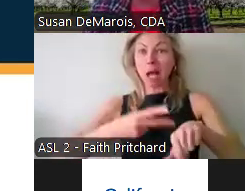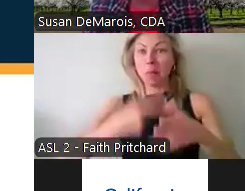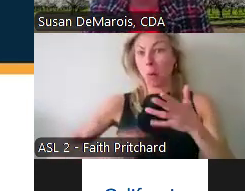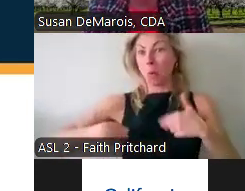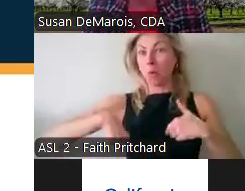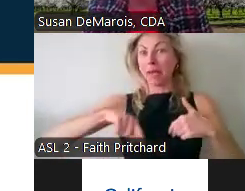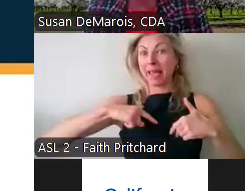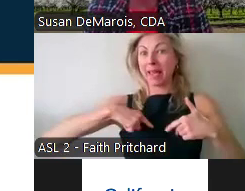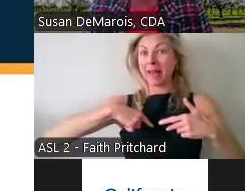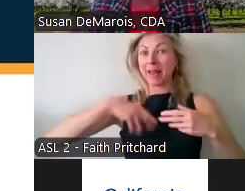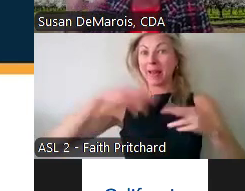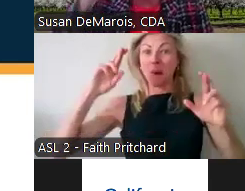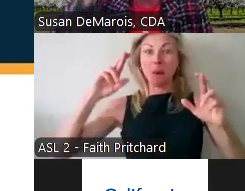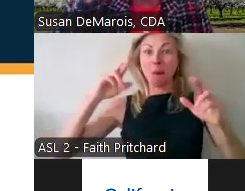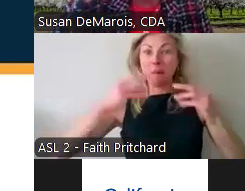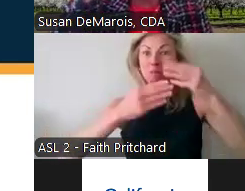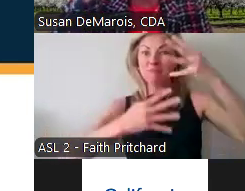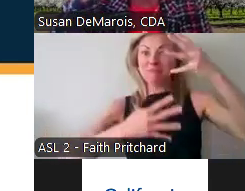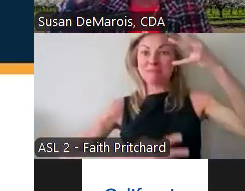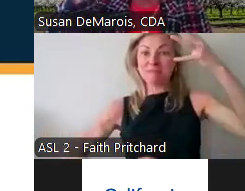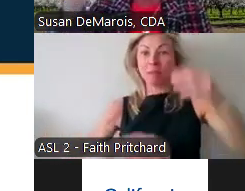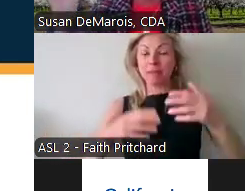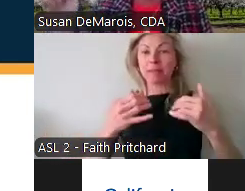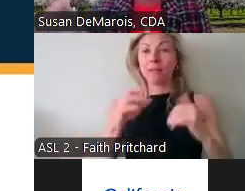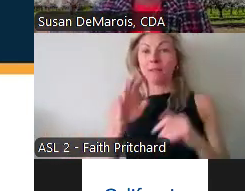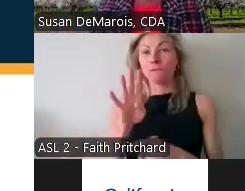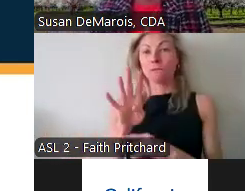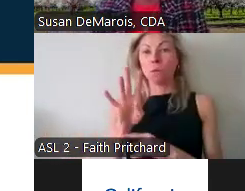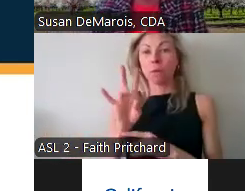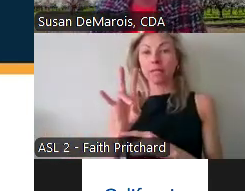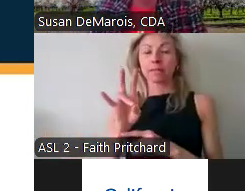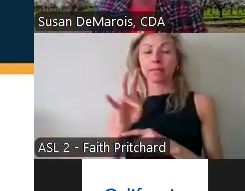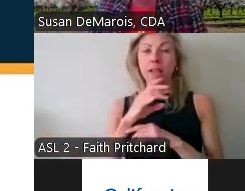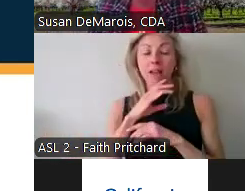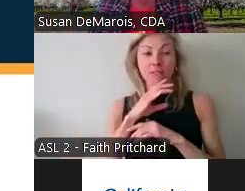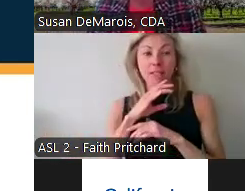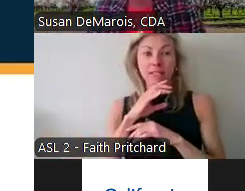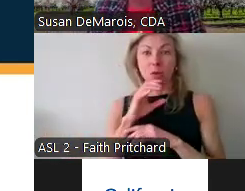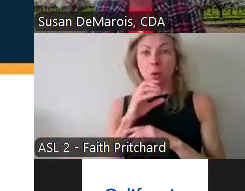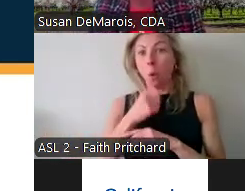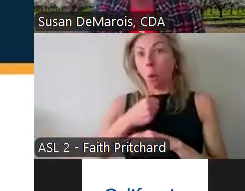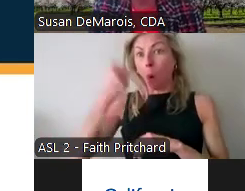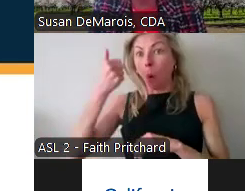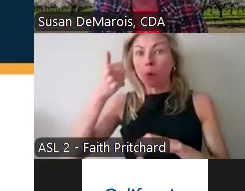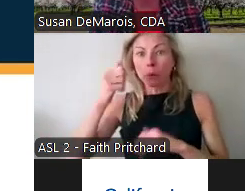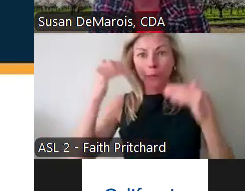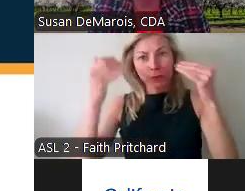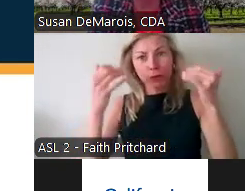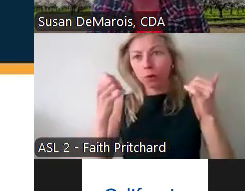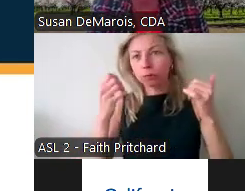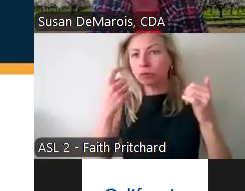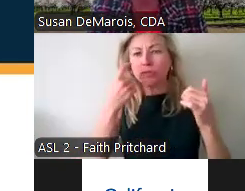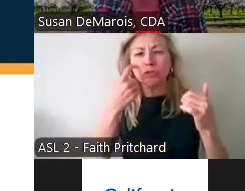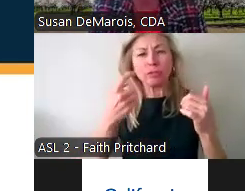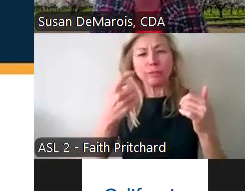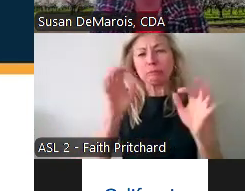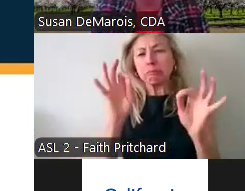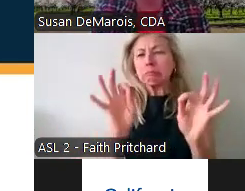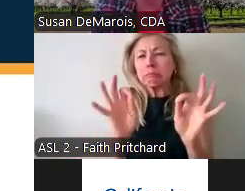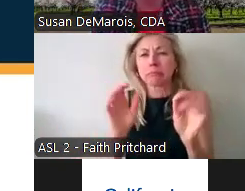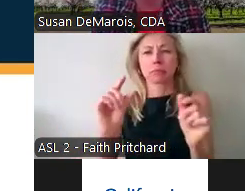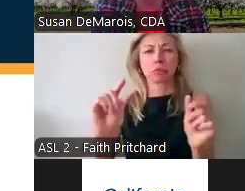we still know 4,700 older adults is just a fraction of the population living in our state. And I know